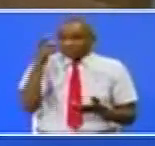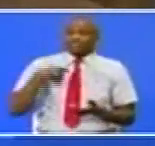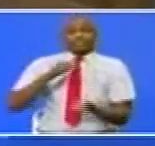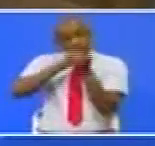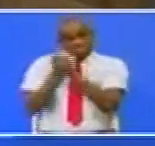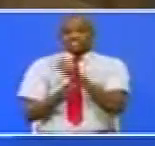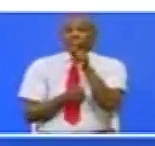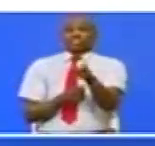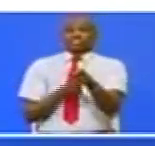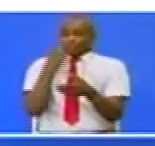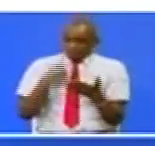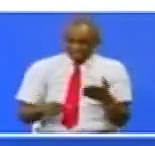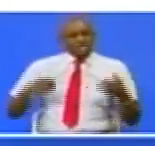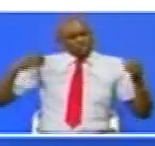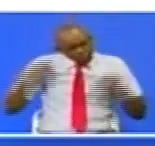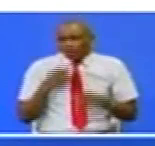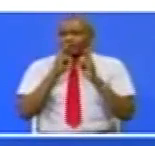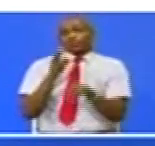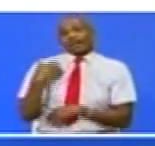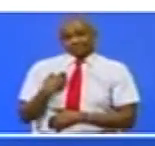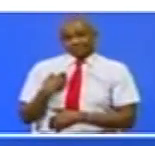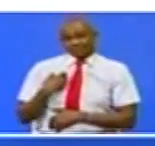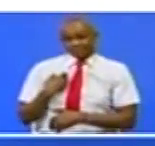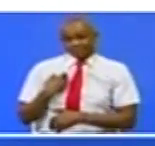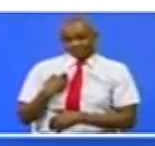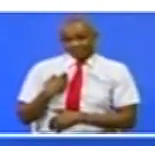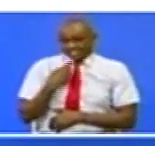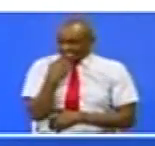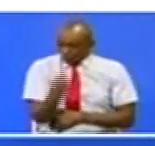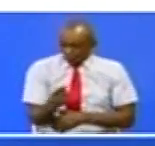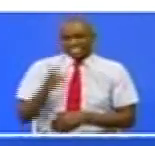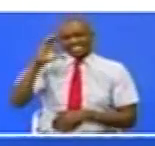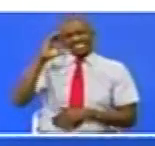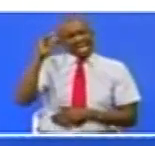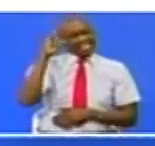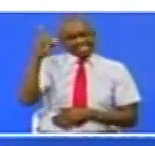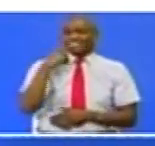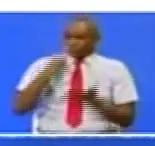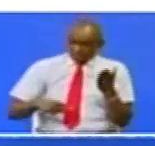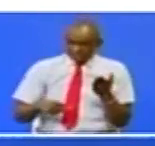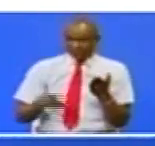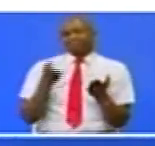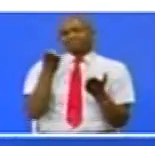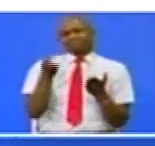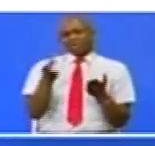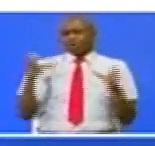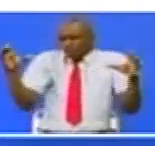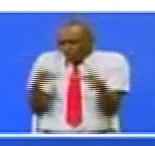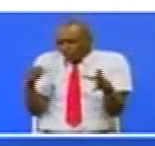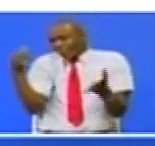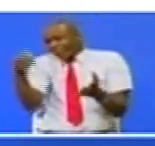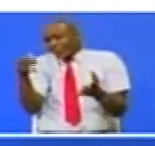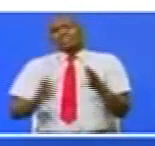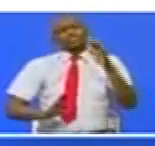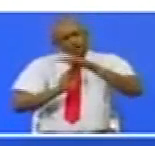cancelled results were fueled by a shocking report forwarded by the Directorate of Criminal Investigations, which revealed that a cartel involving